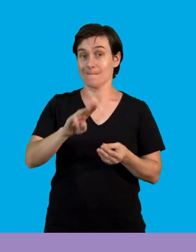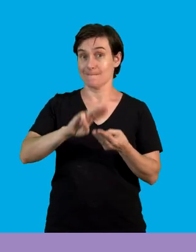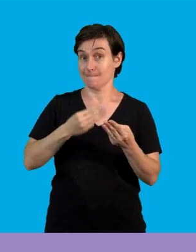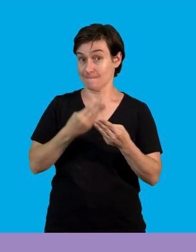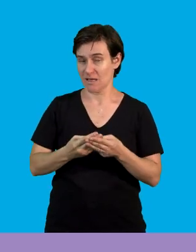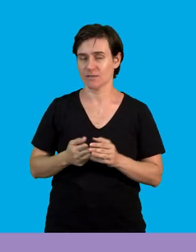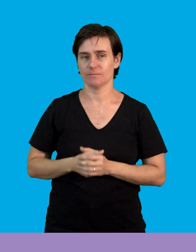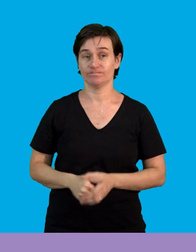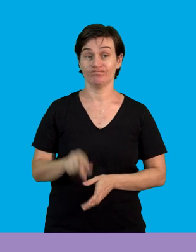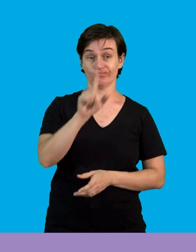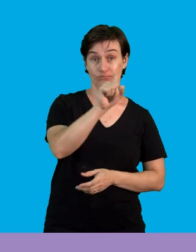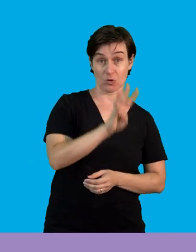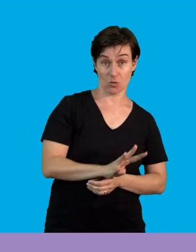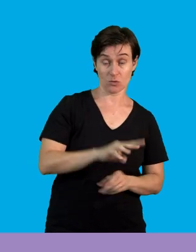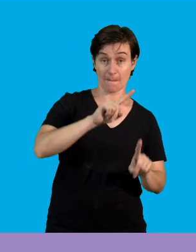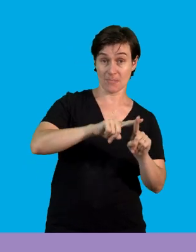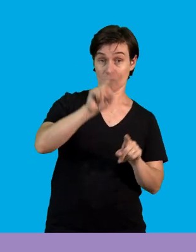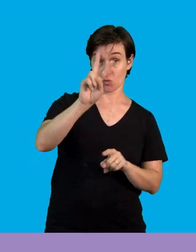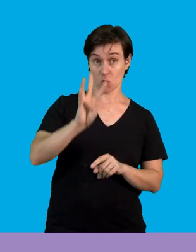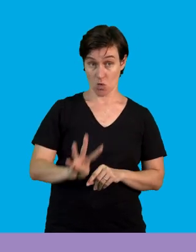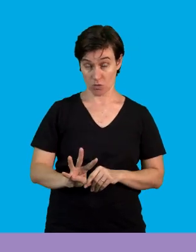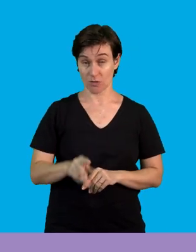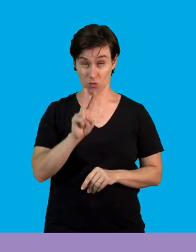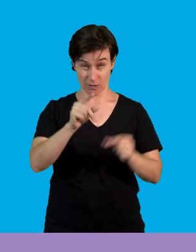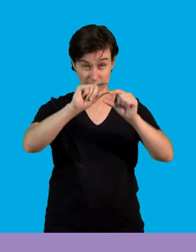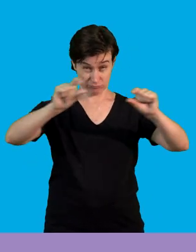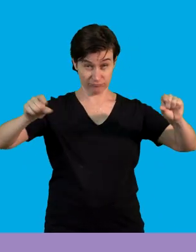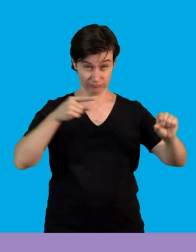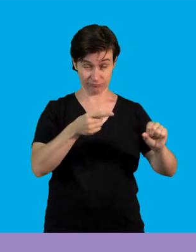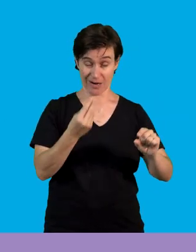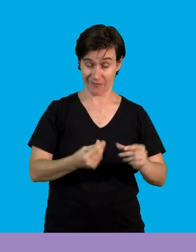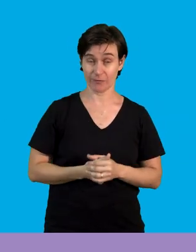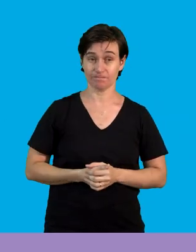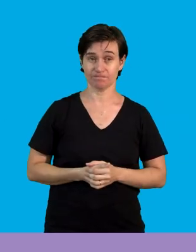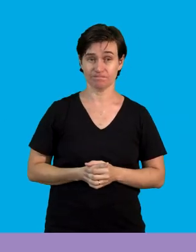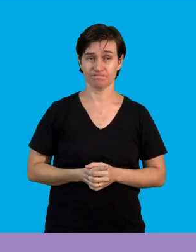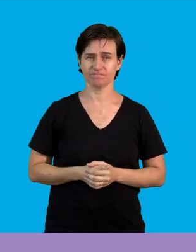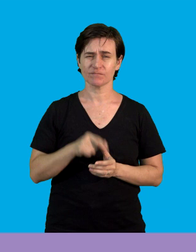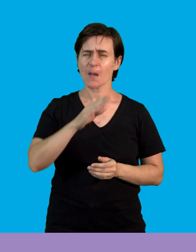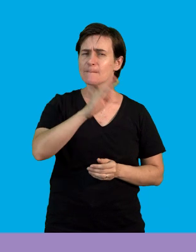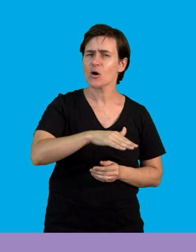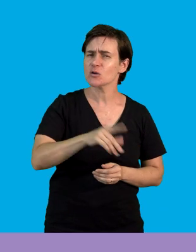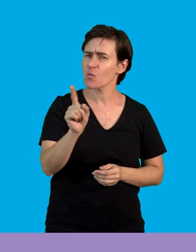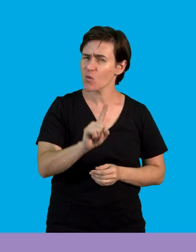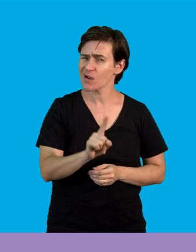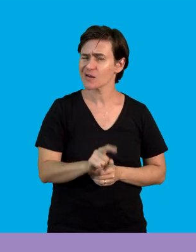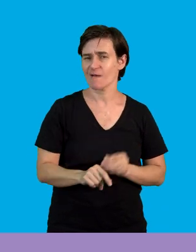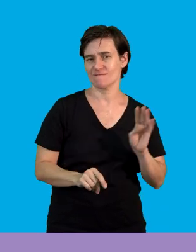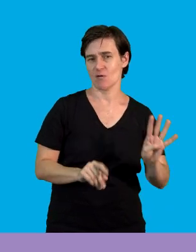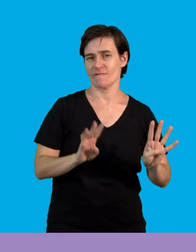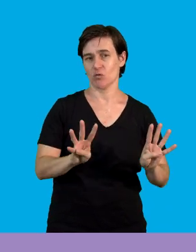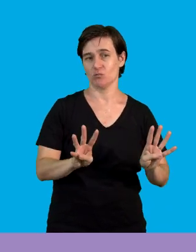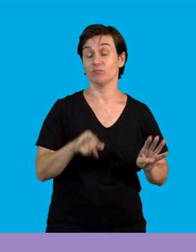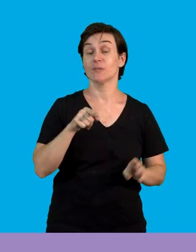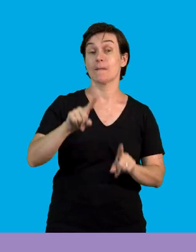We've got a quarter and 2 quarters in that expression. Look at the denominators. And then we've